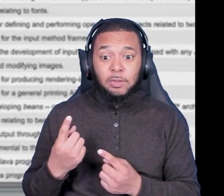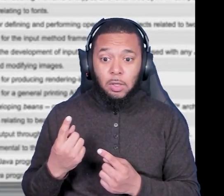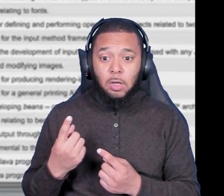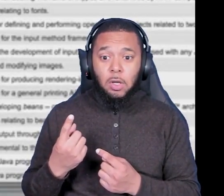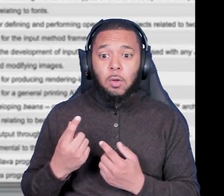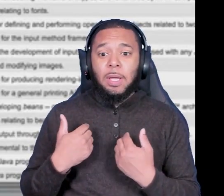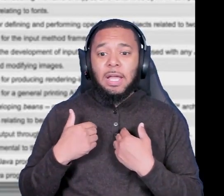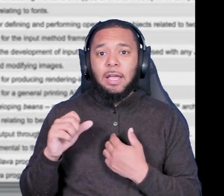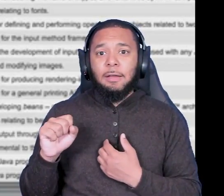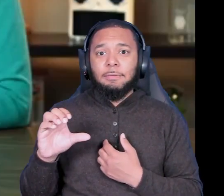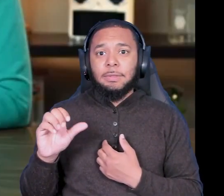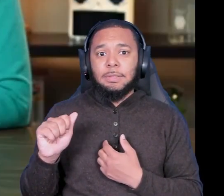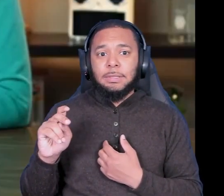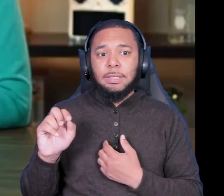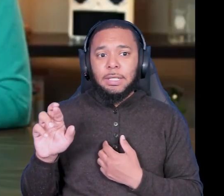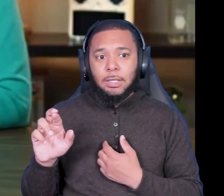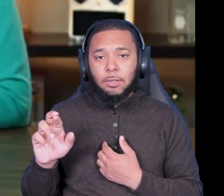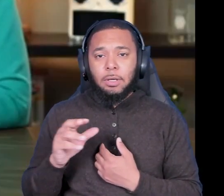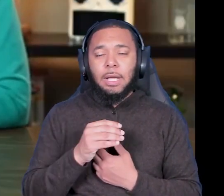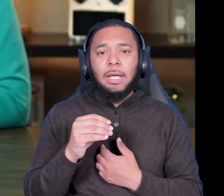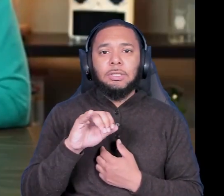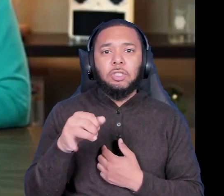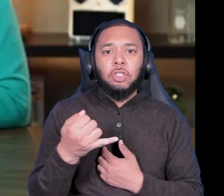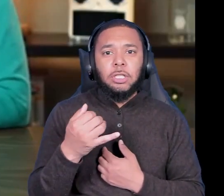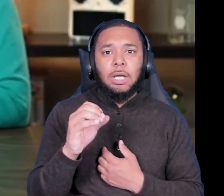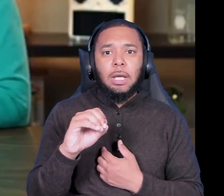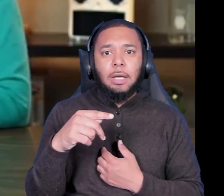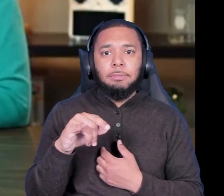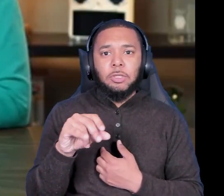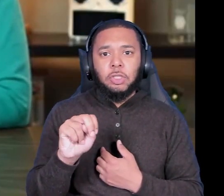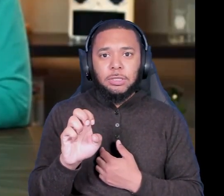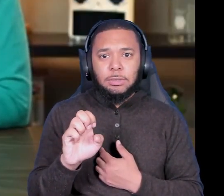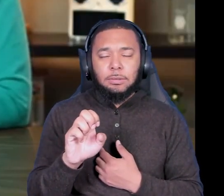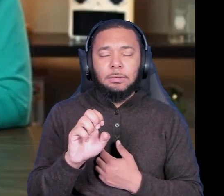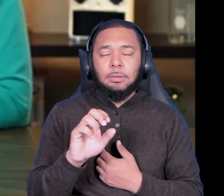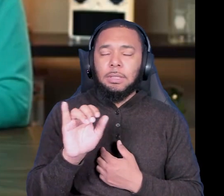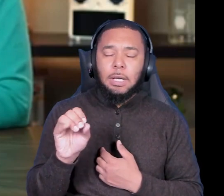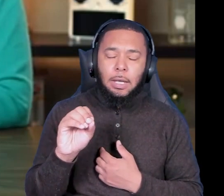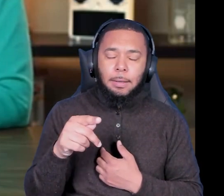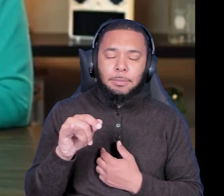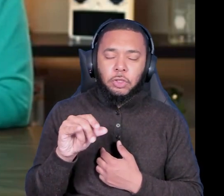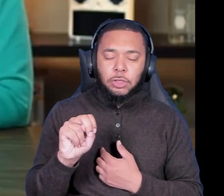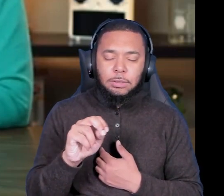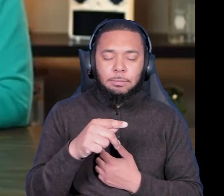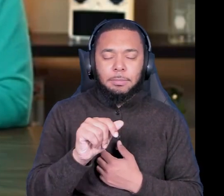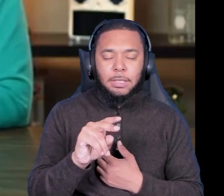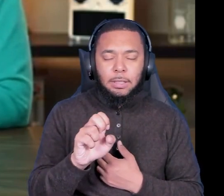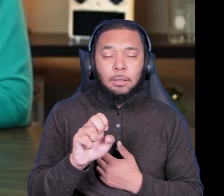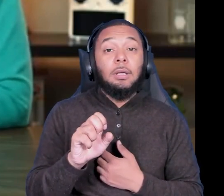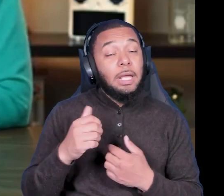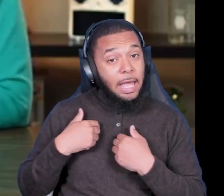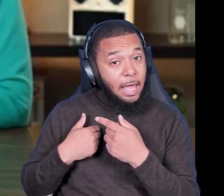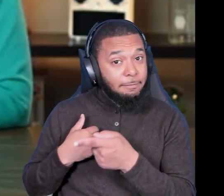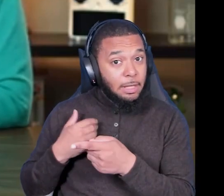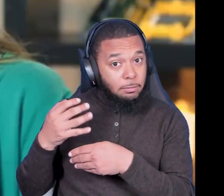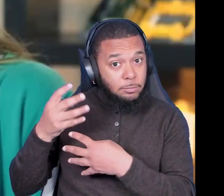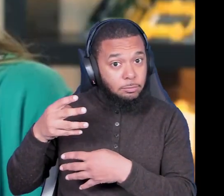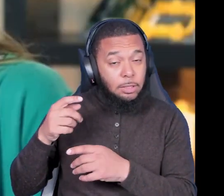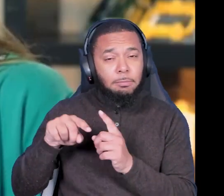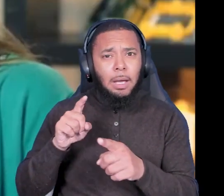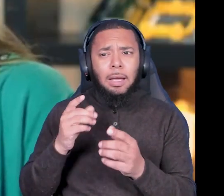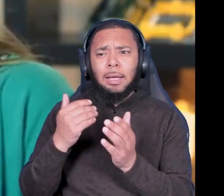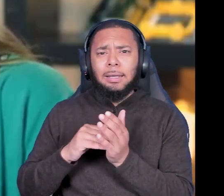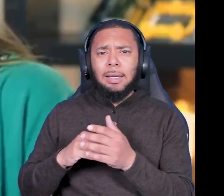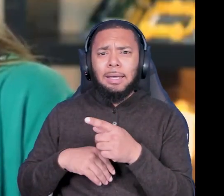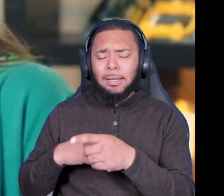and Joption pane. They're listed in here, believe it or not. But again, we're looking at the number of stars in the sky. So we